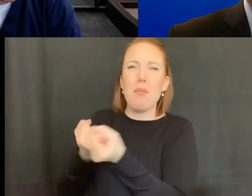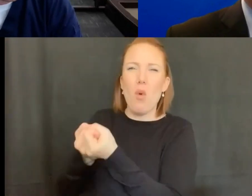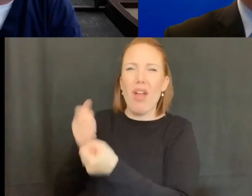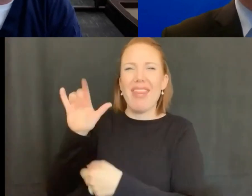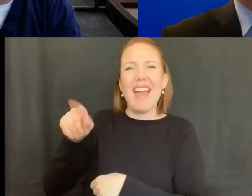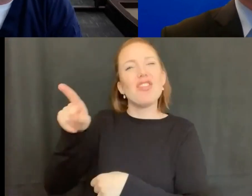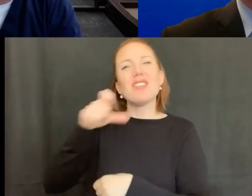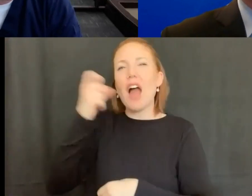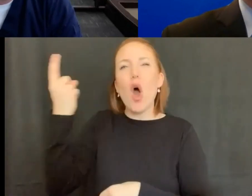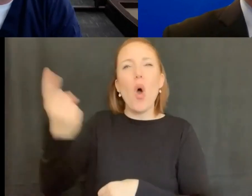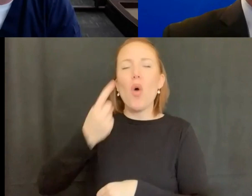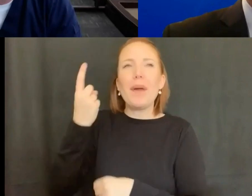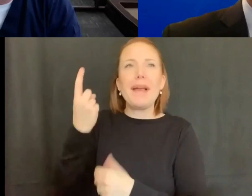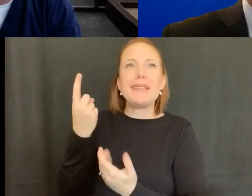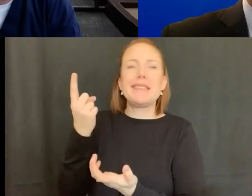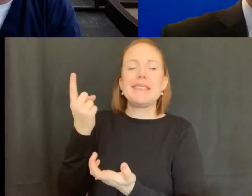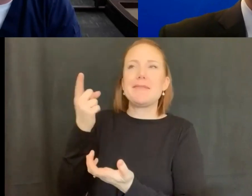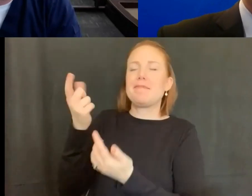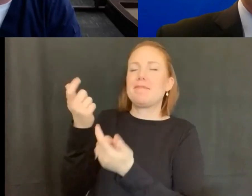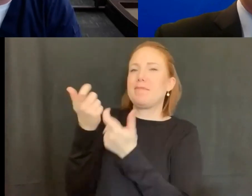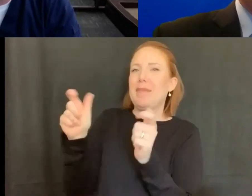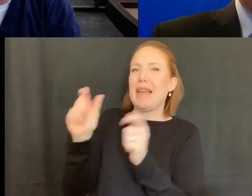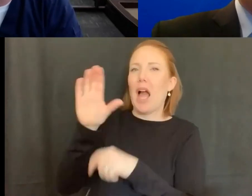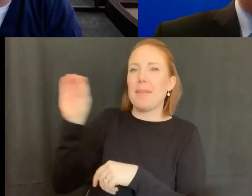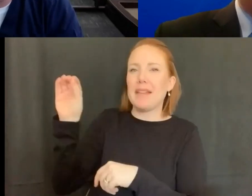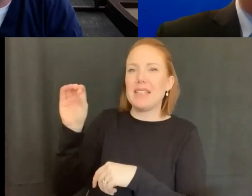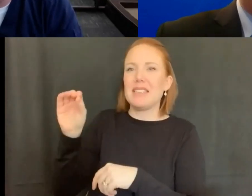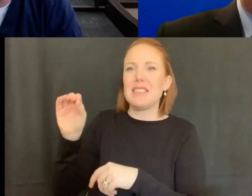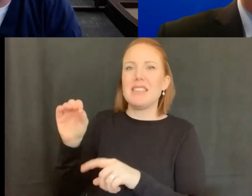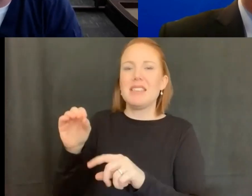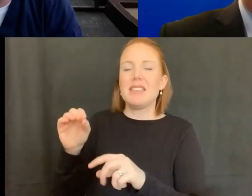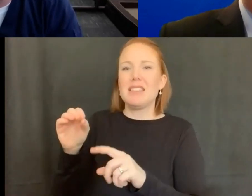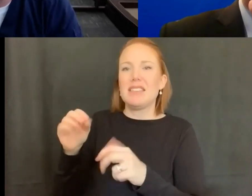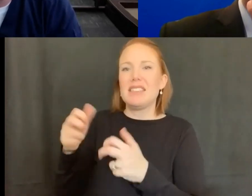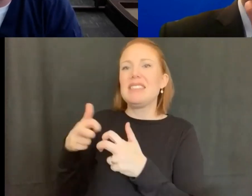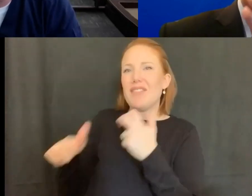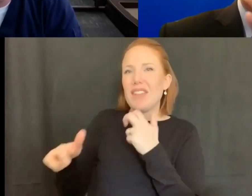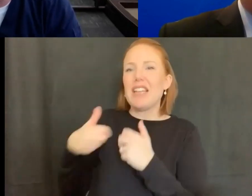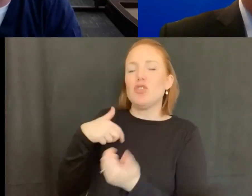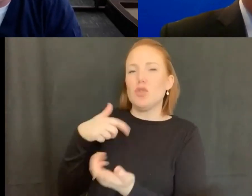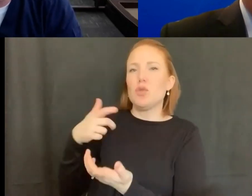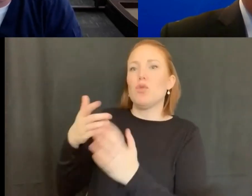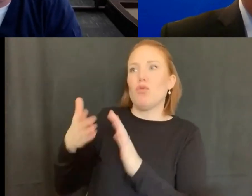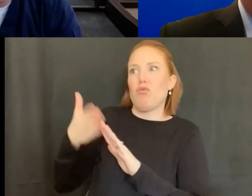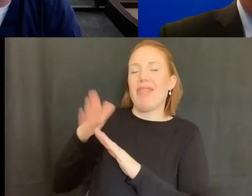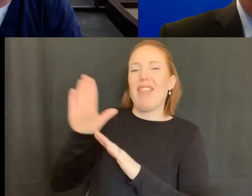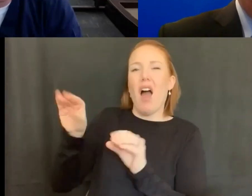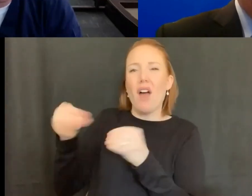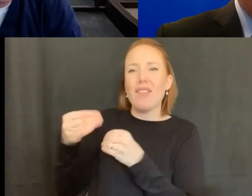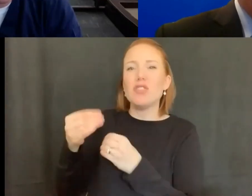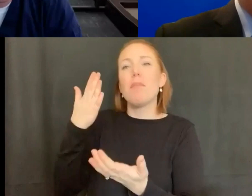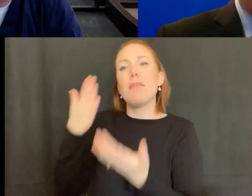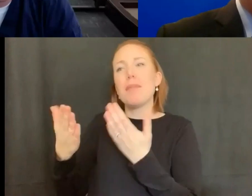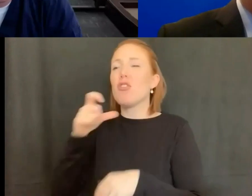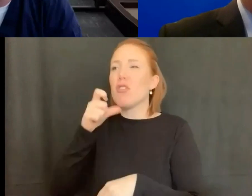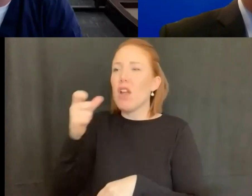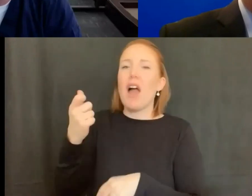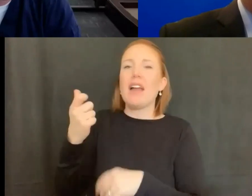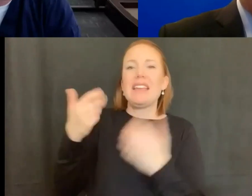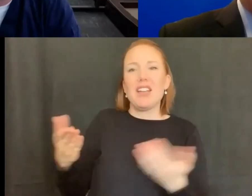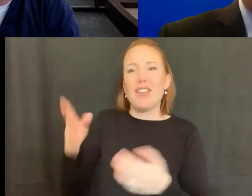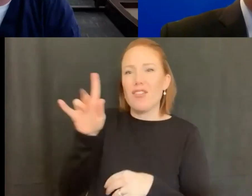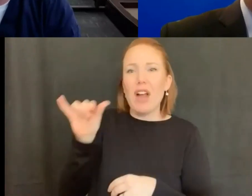not always. It's difficult to run many offices. So they may or may not be around forever or